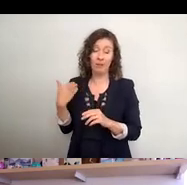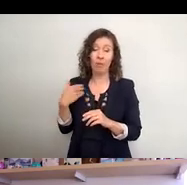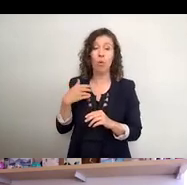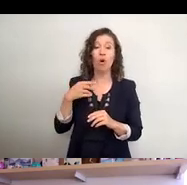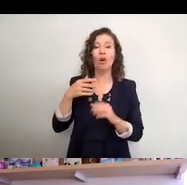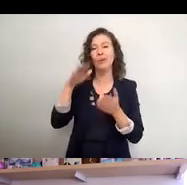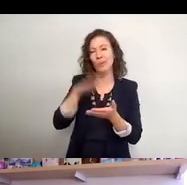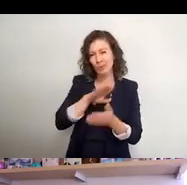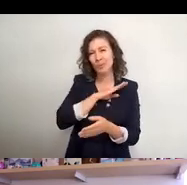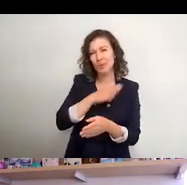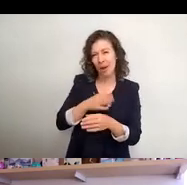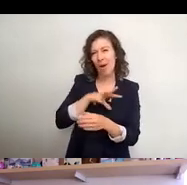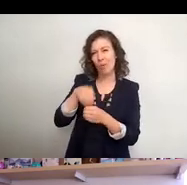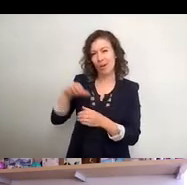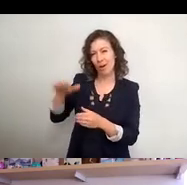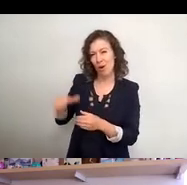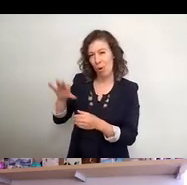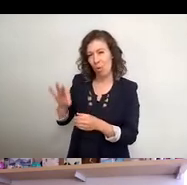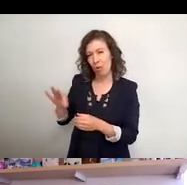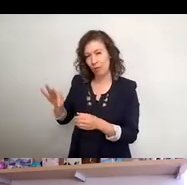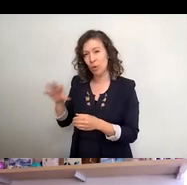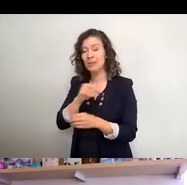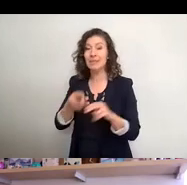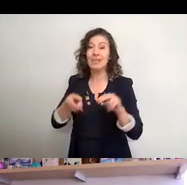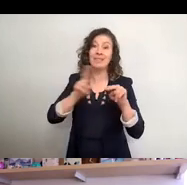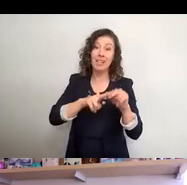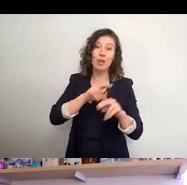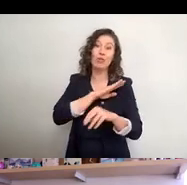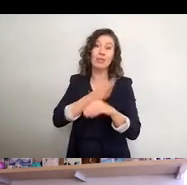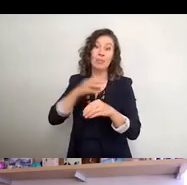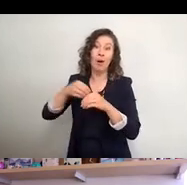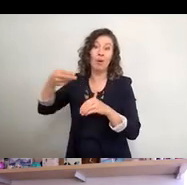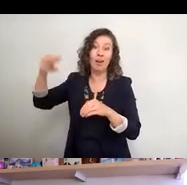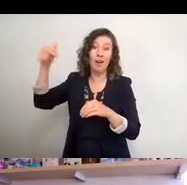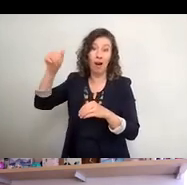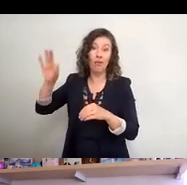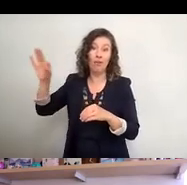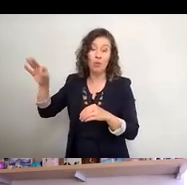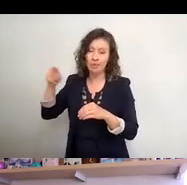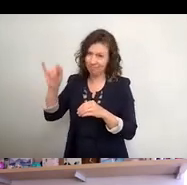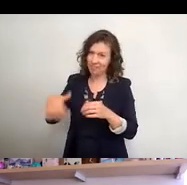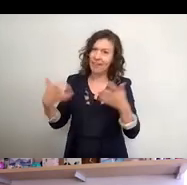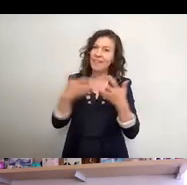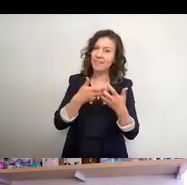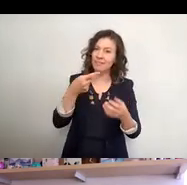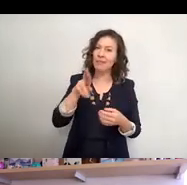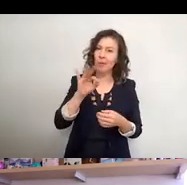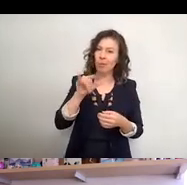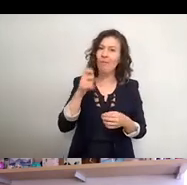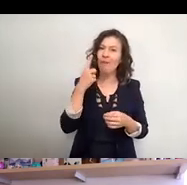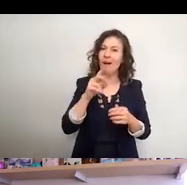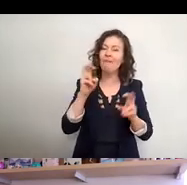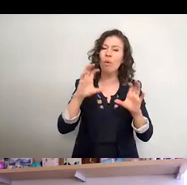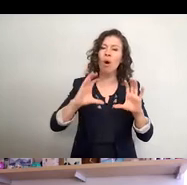reduced power within the lower frequencies and increased power in the higher frequencies fit the profile of class 2,